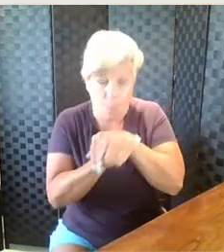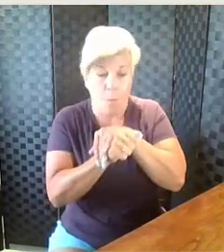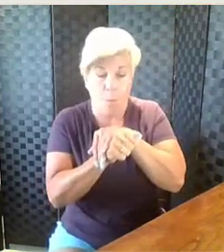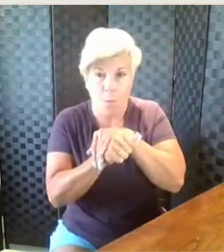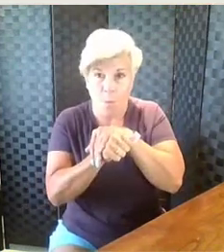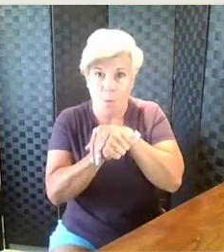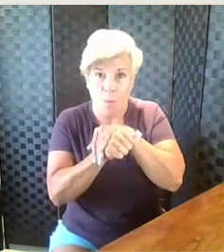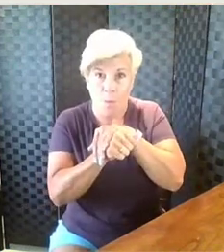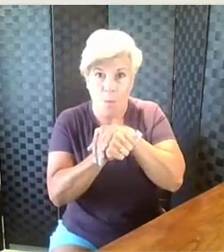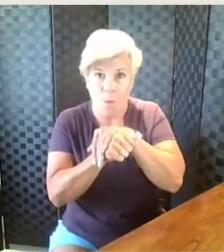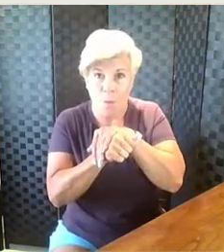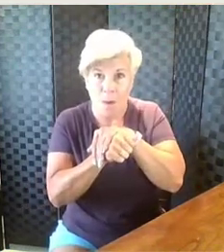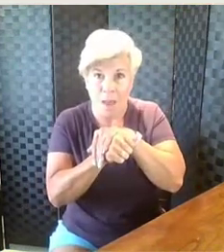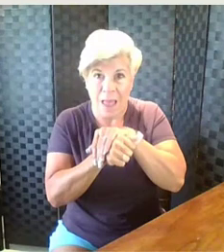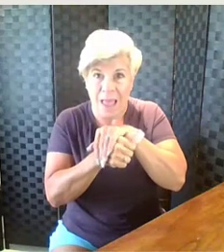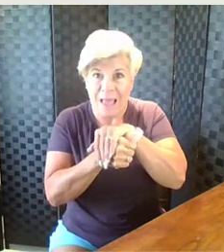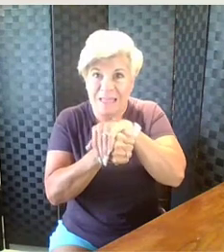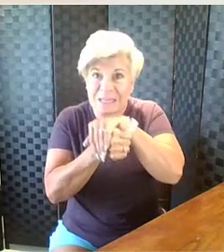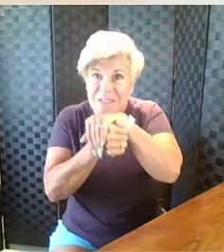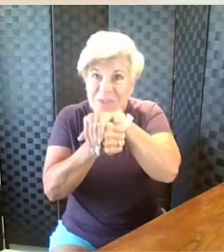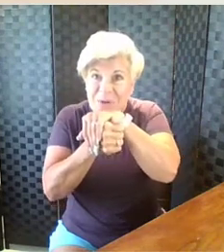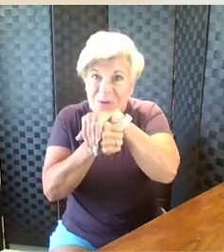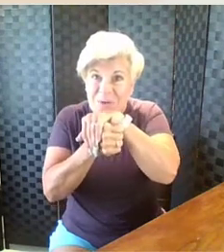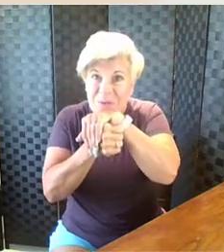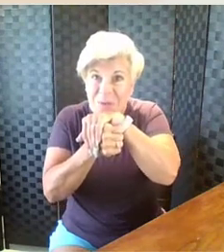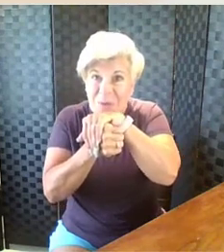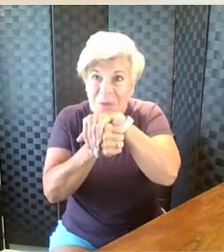Wow, they are alive.